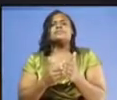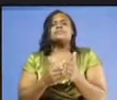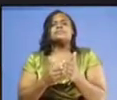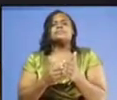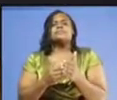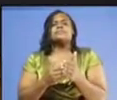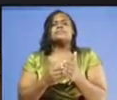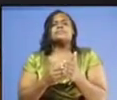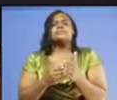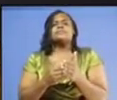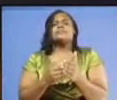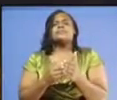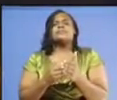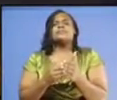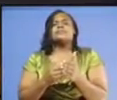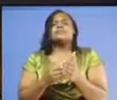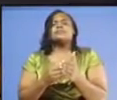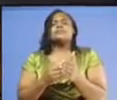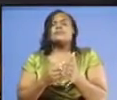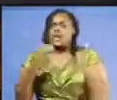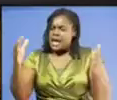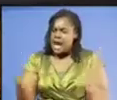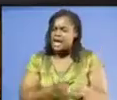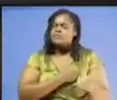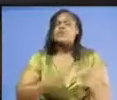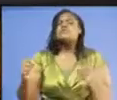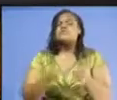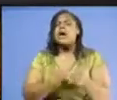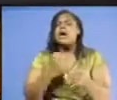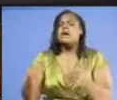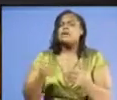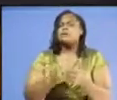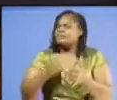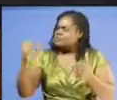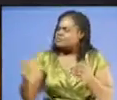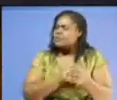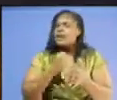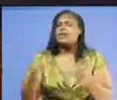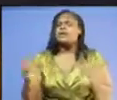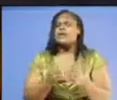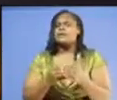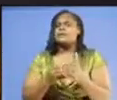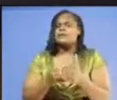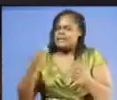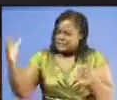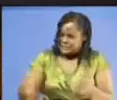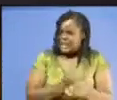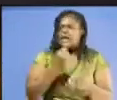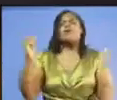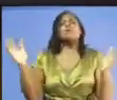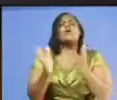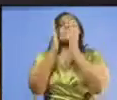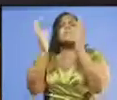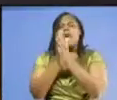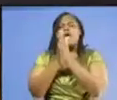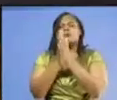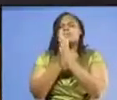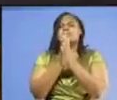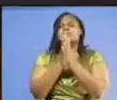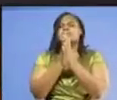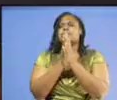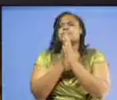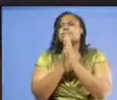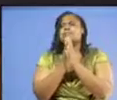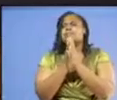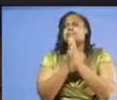your song and sing again. You can pick up your praise and rejoice again. But let me throw